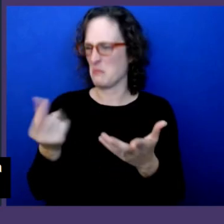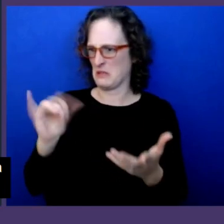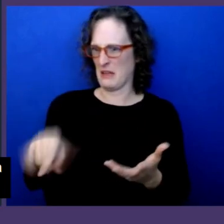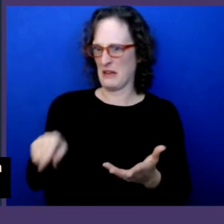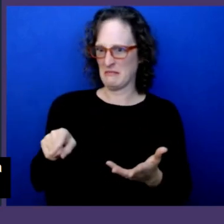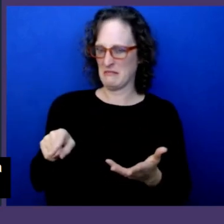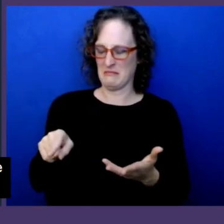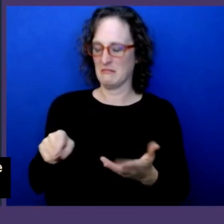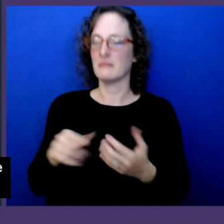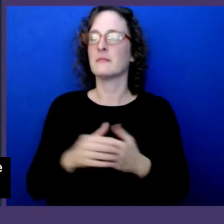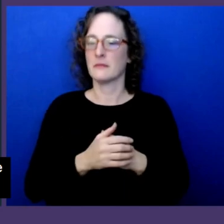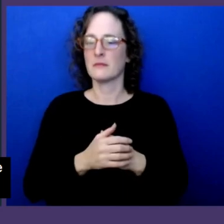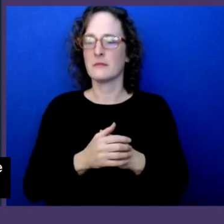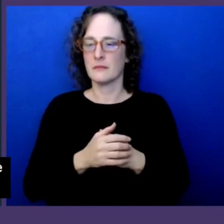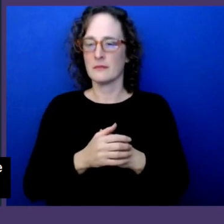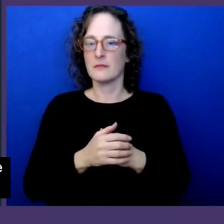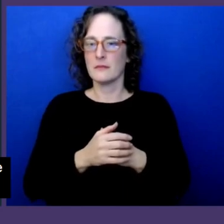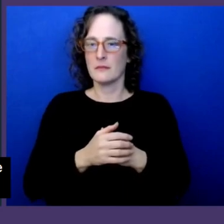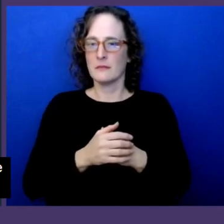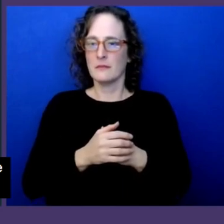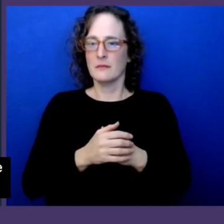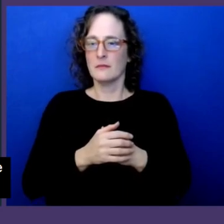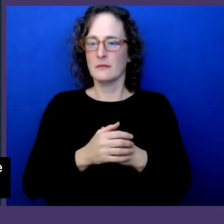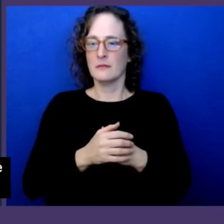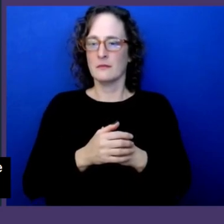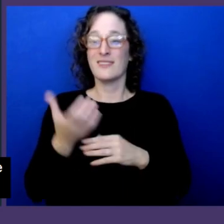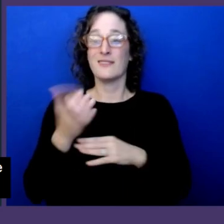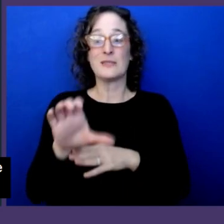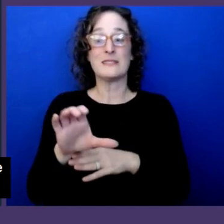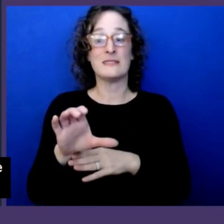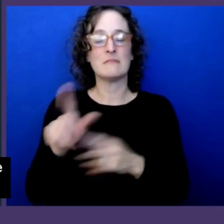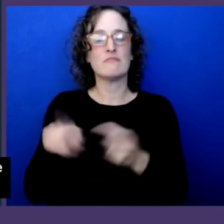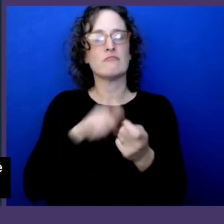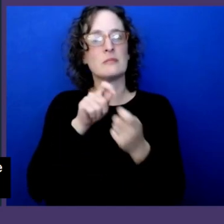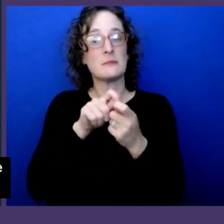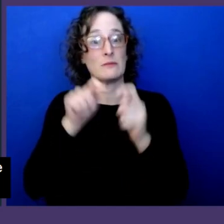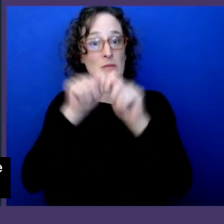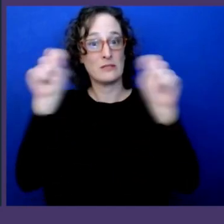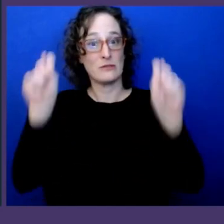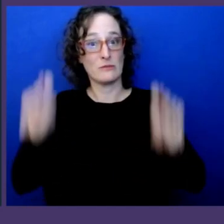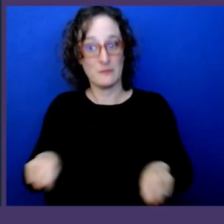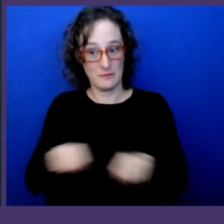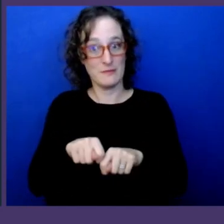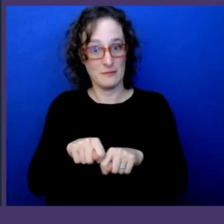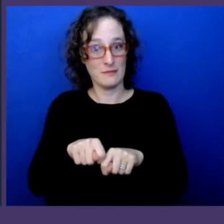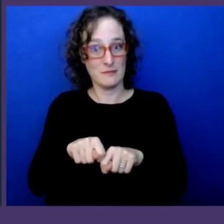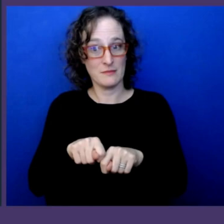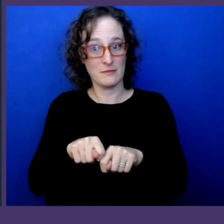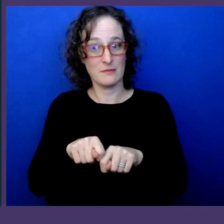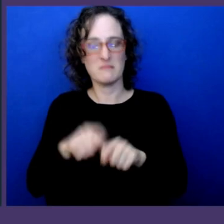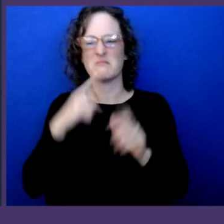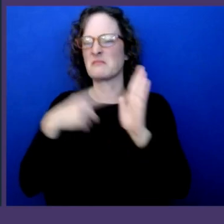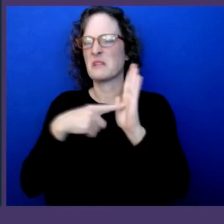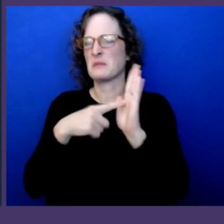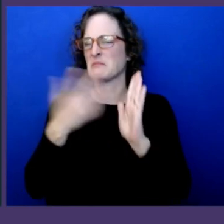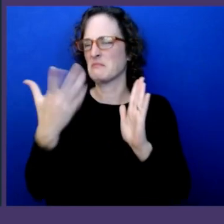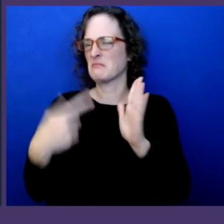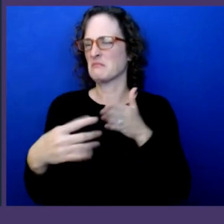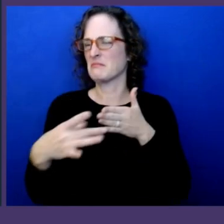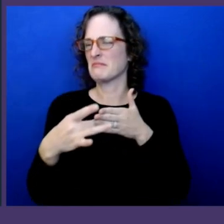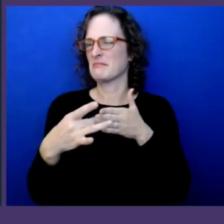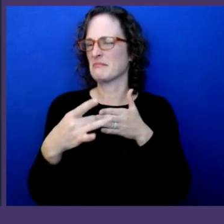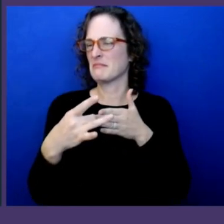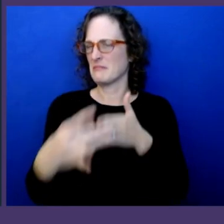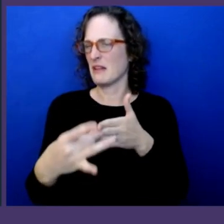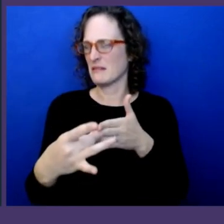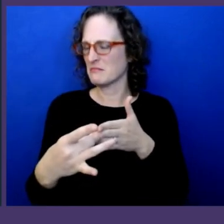forcing a certain template in the outputs of LLMs. So guidance is one example from Microsoft, actually. And here we are enforcing that